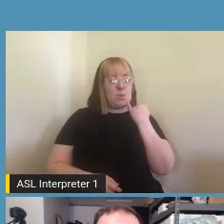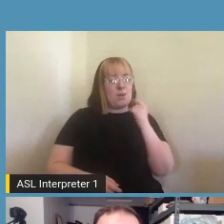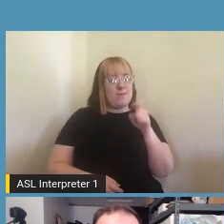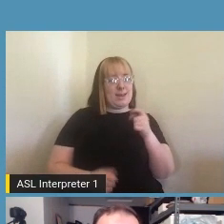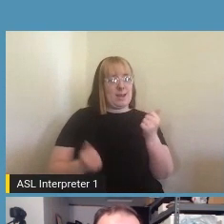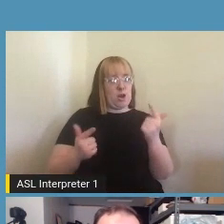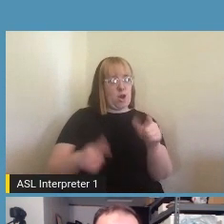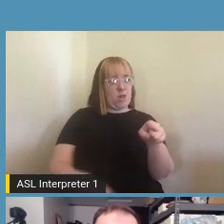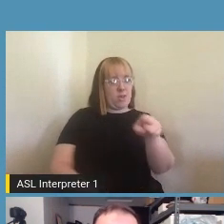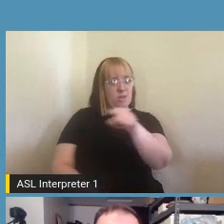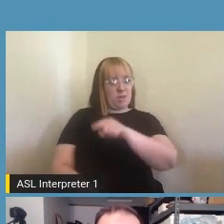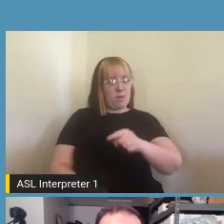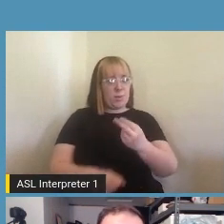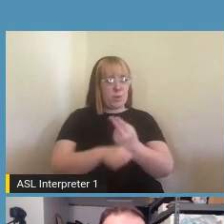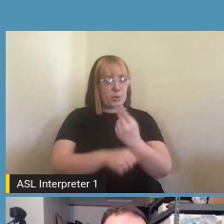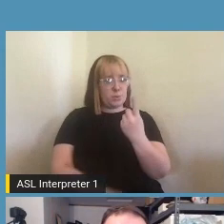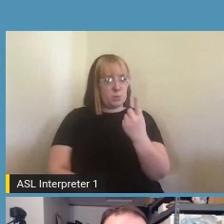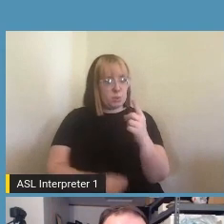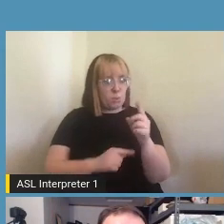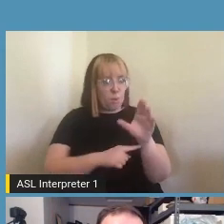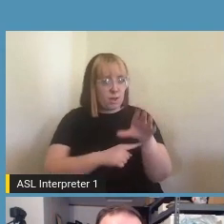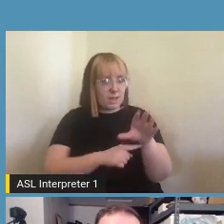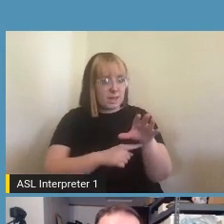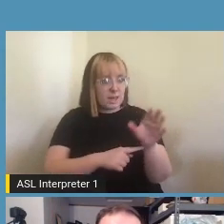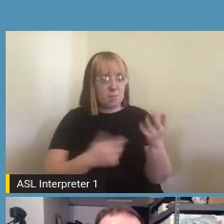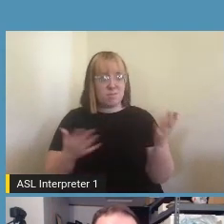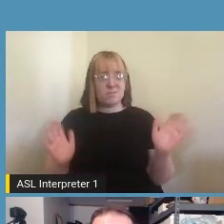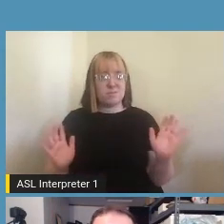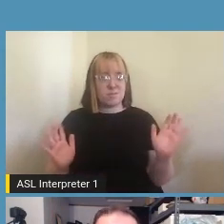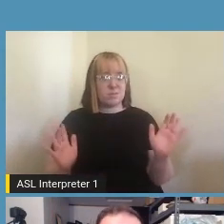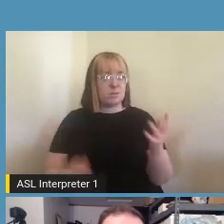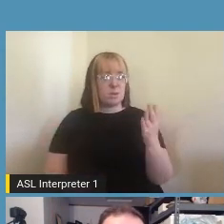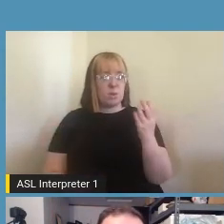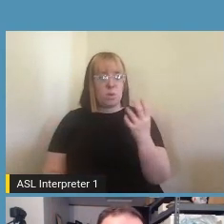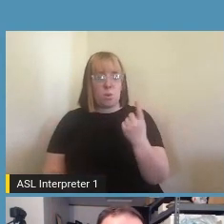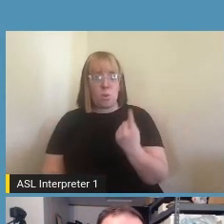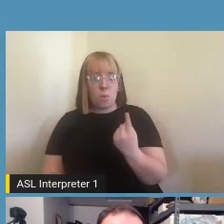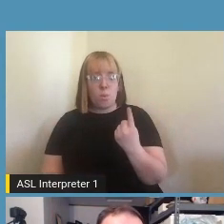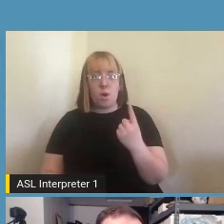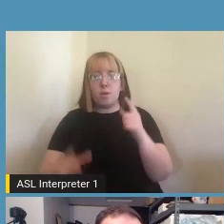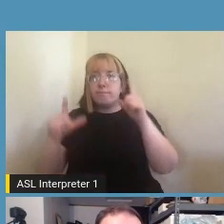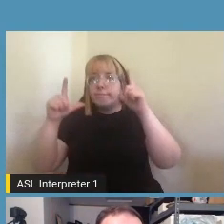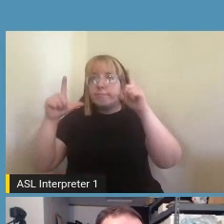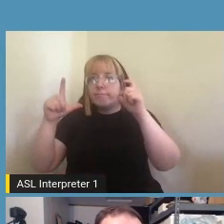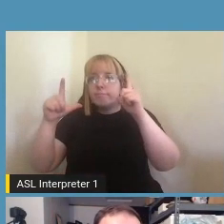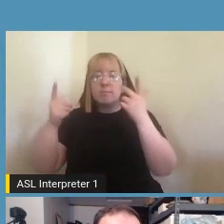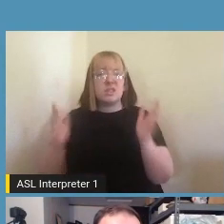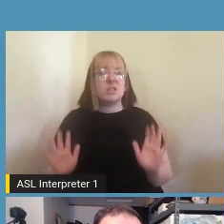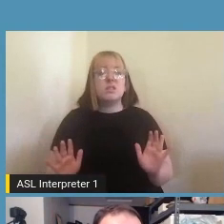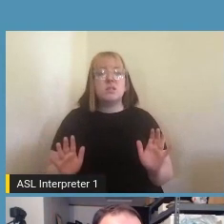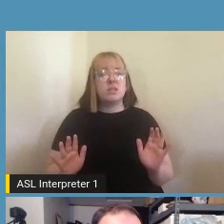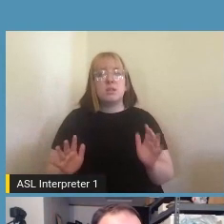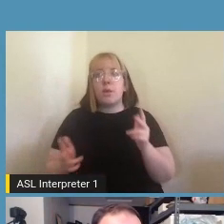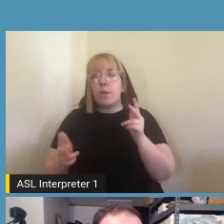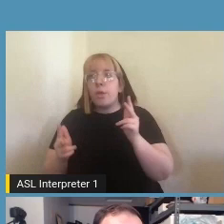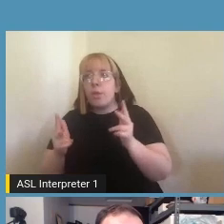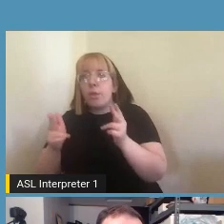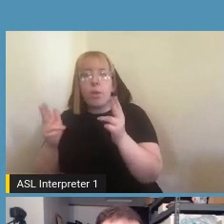I'm just going to use one camera. I'm going to get my one shot. I didn't even make any cuts. And I tried making that the